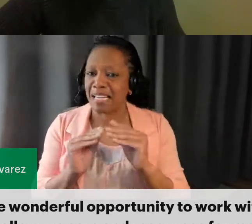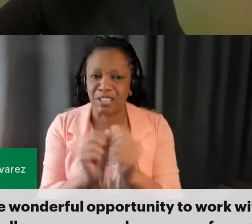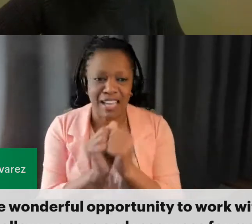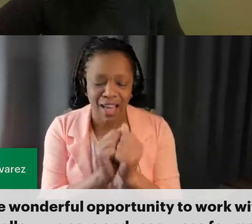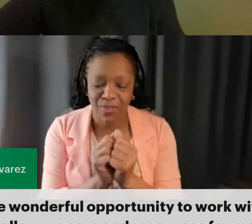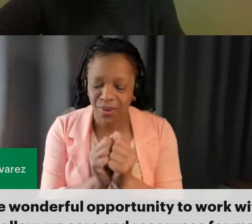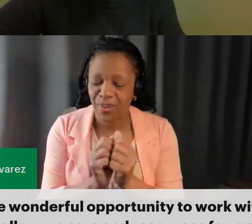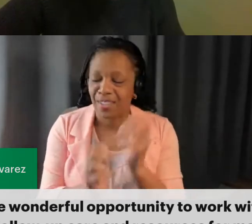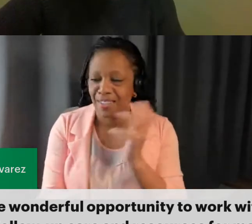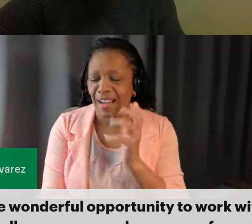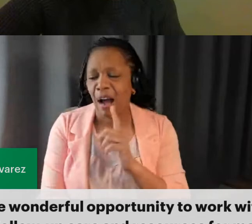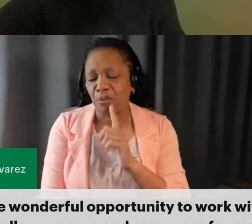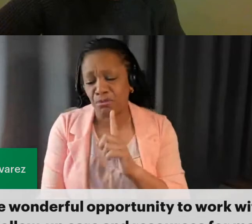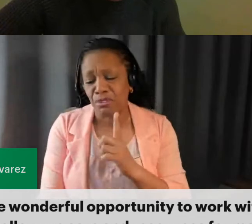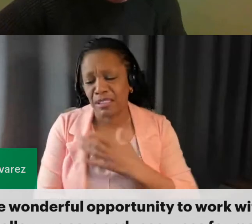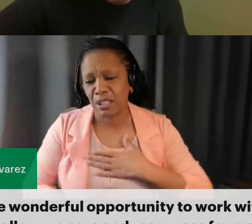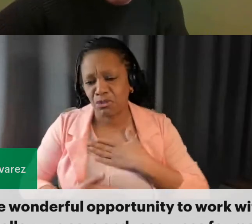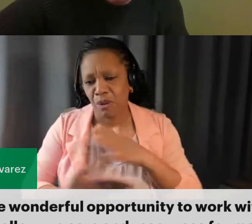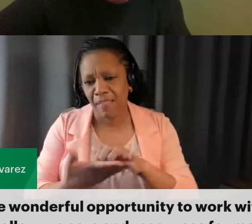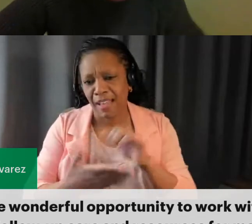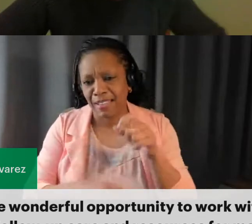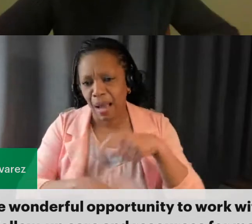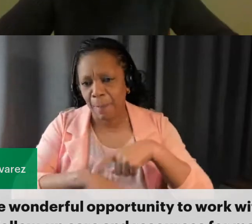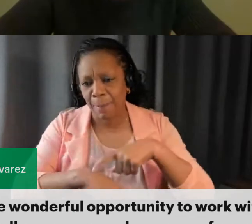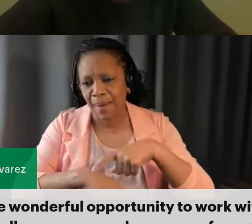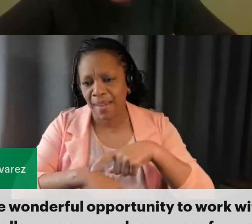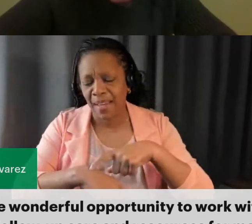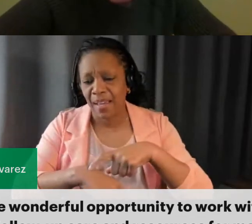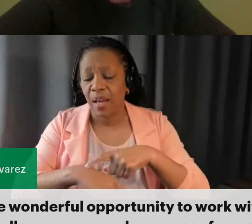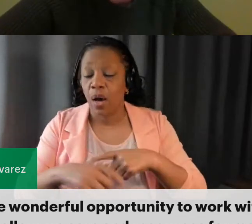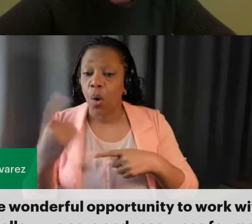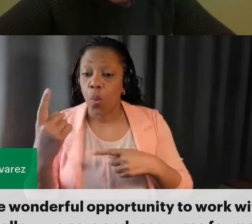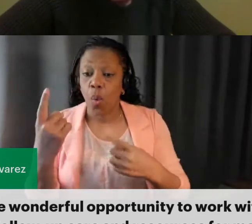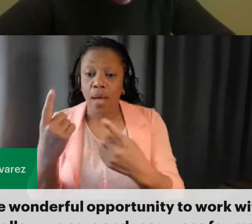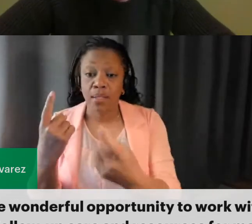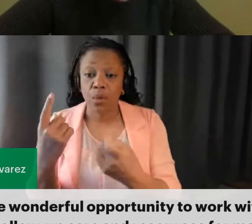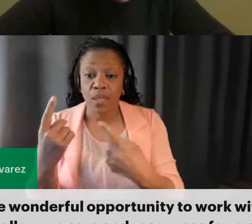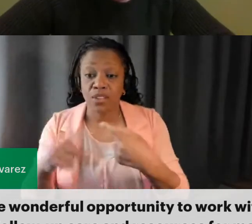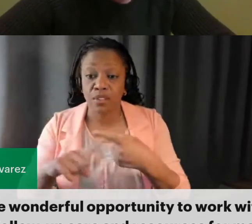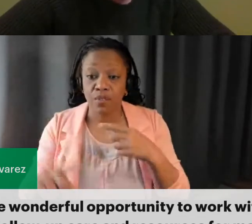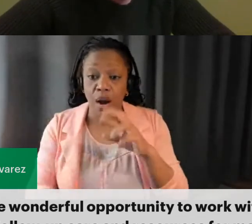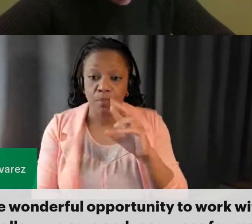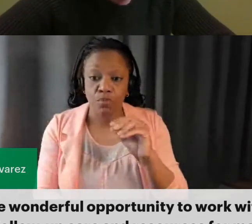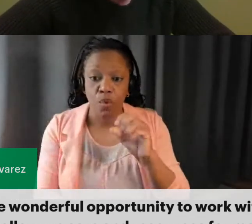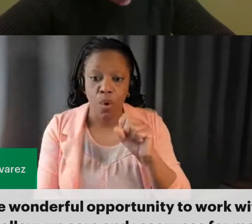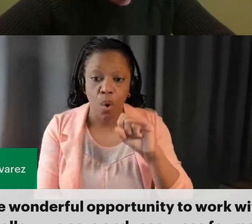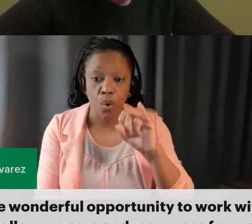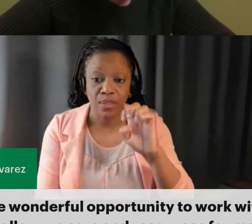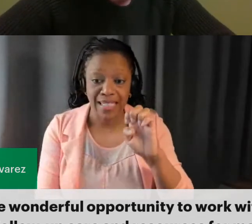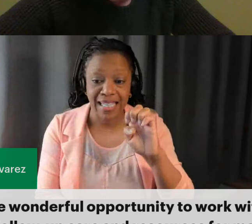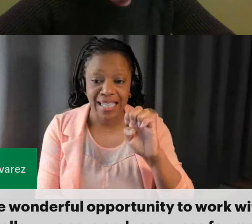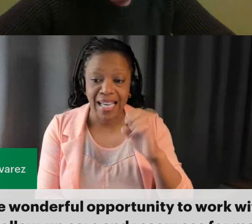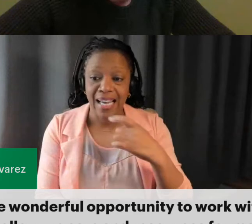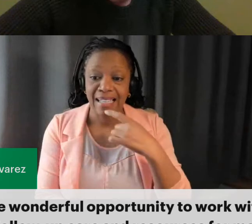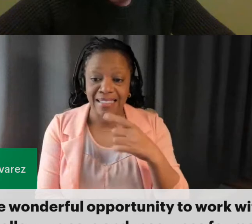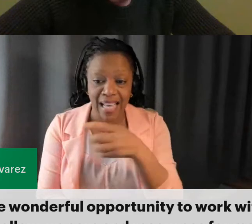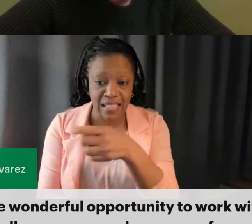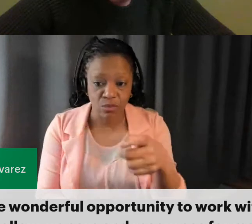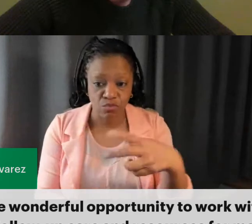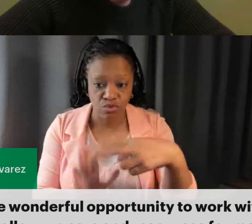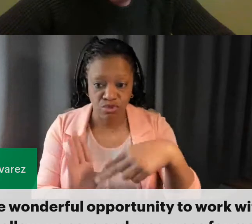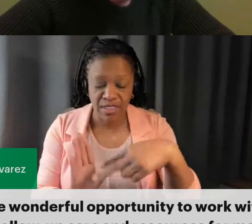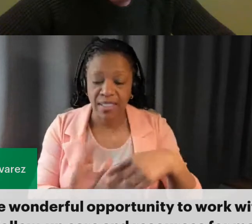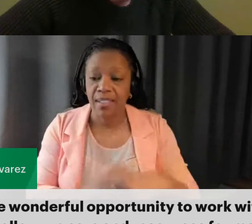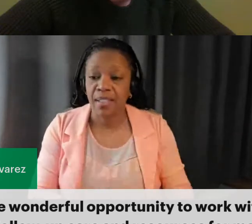I really appreciate that. We've got a question here from Rosie. So it says, we had the wonderful opportunity to work with